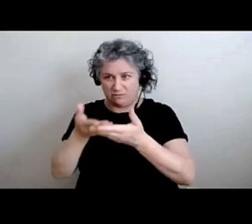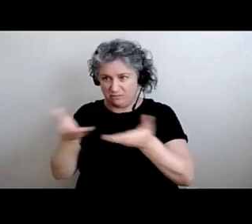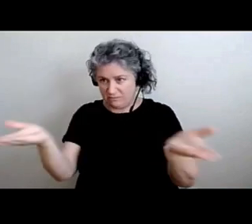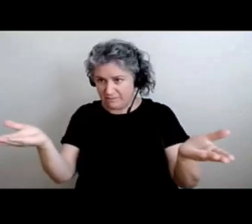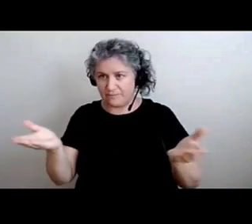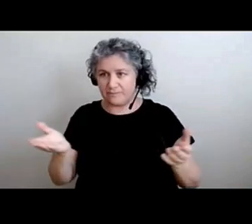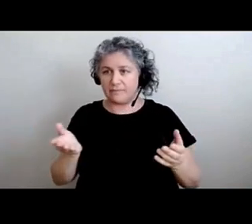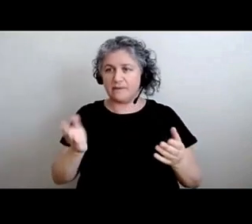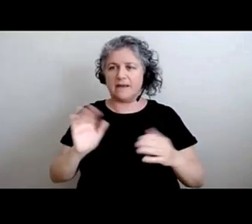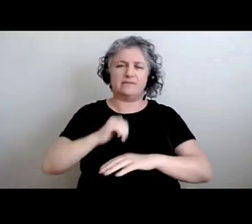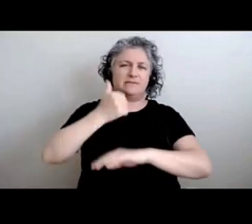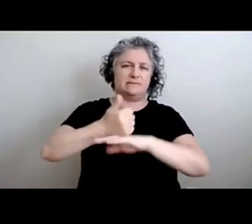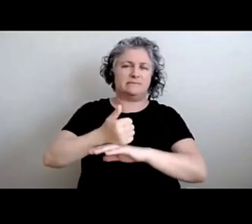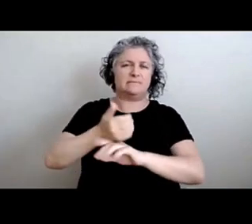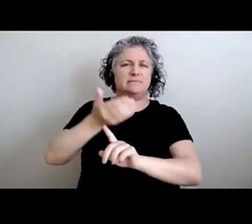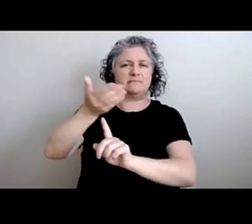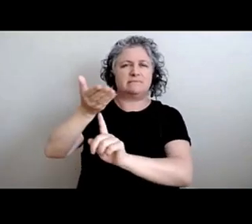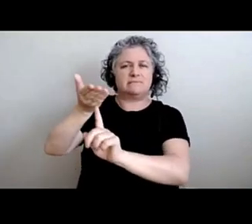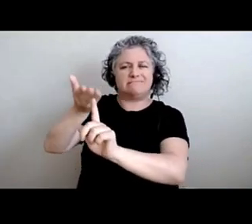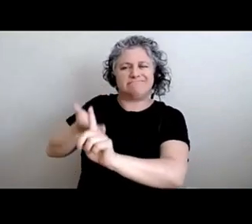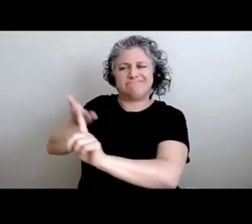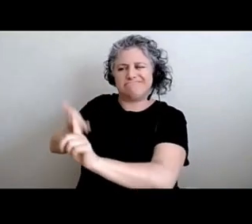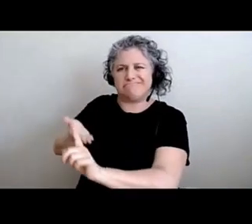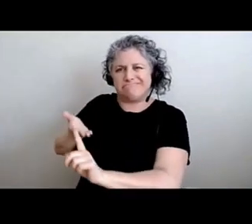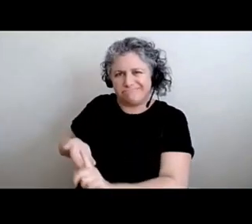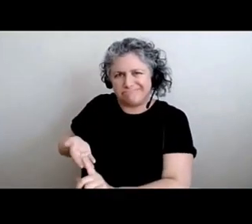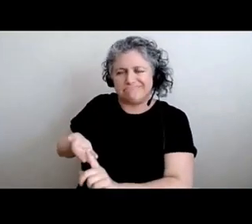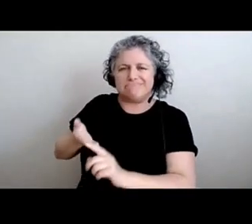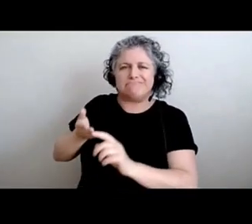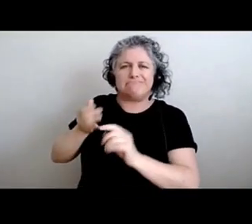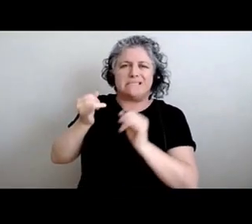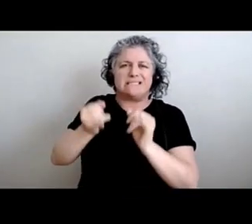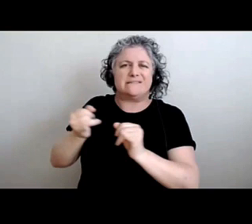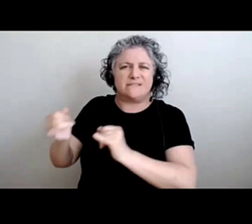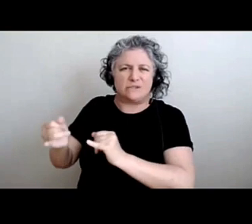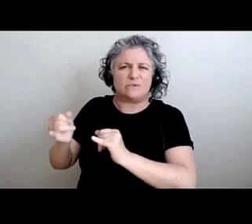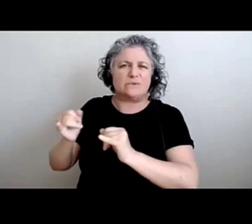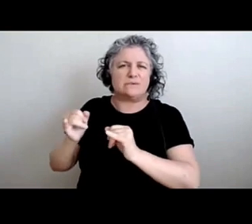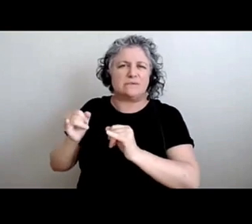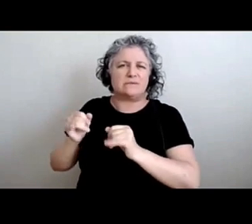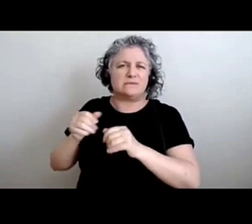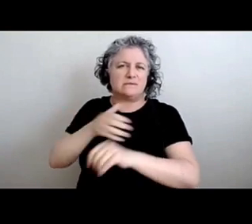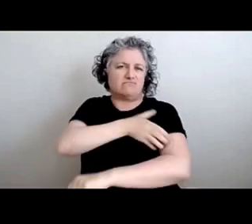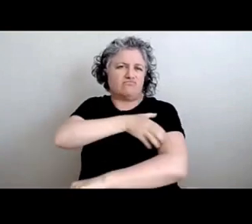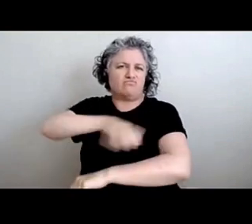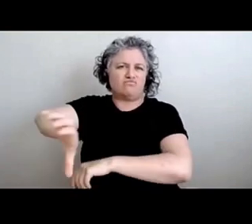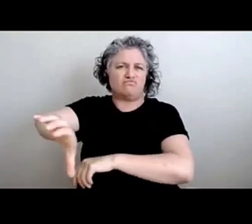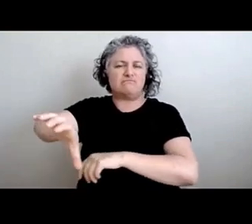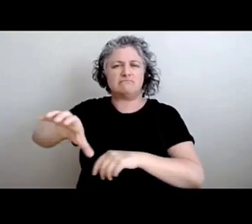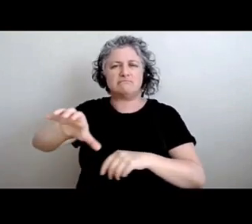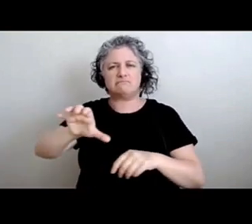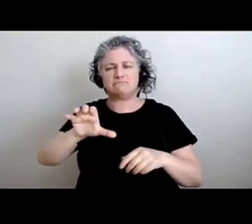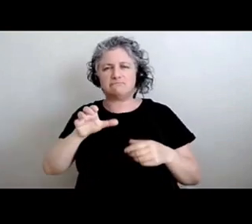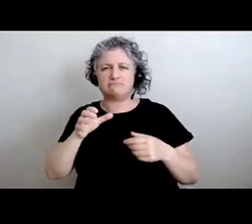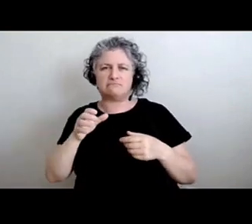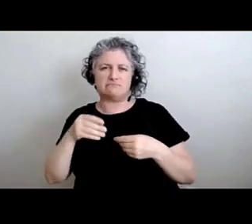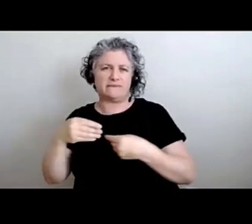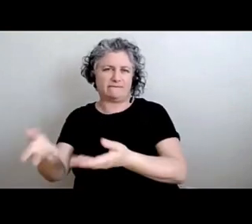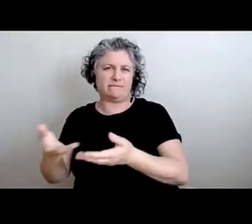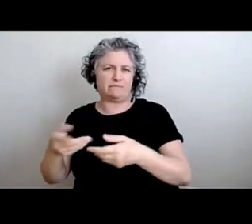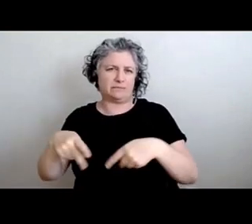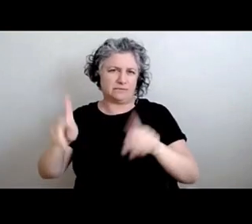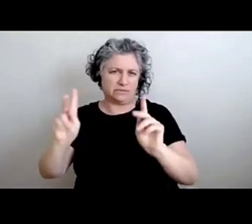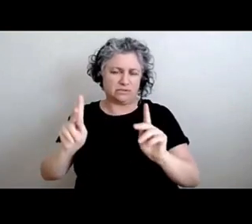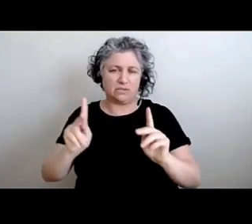to enable individually for each and one of you. So it's sometimes tricky for us to catch that and make sure that we respond to your needs. So don't be